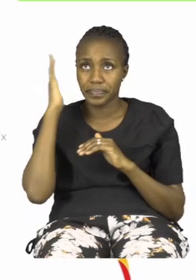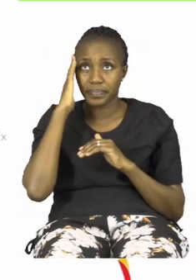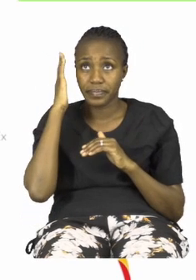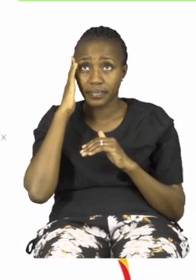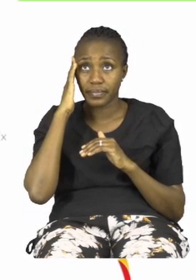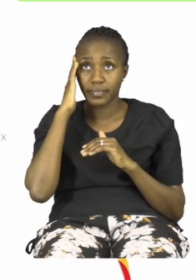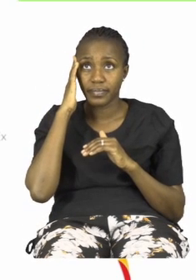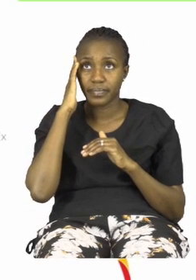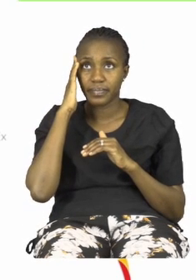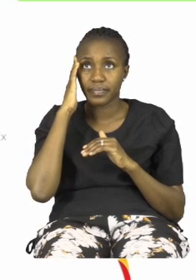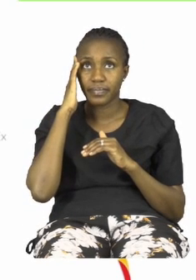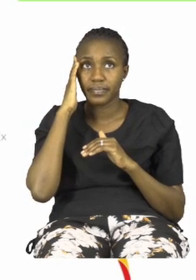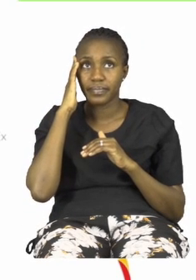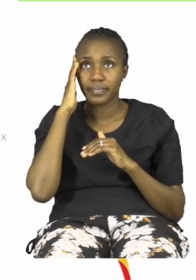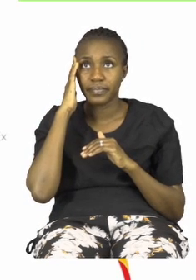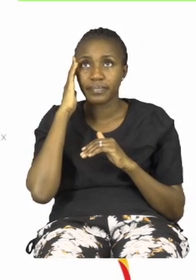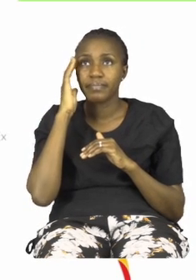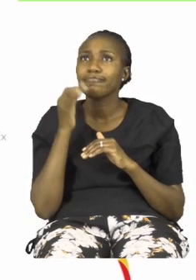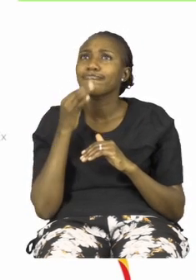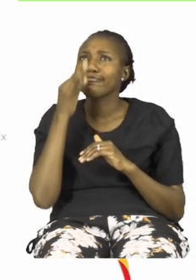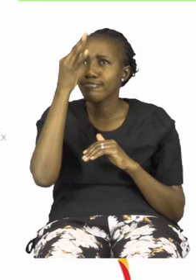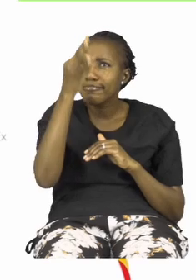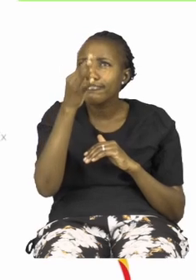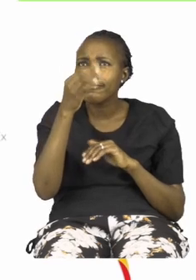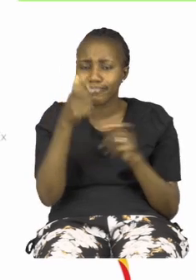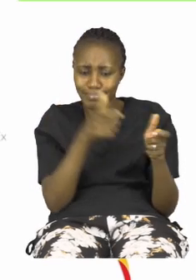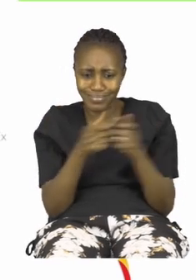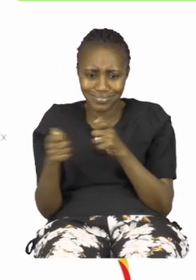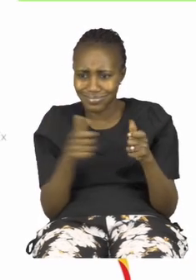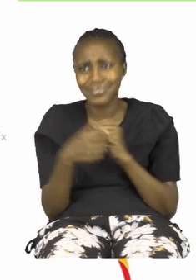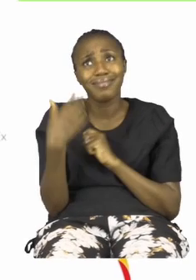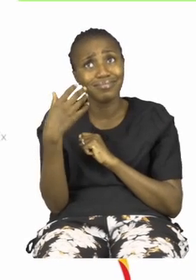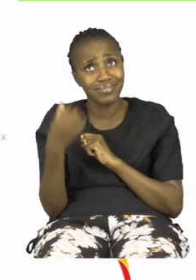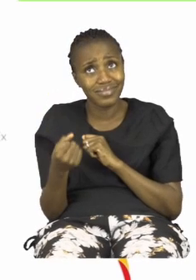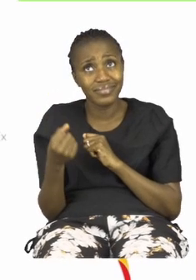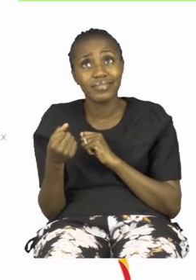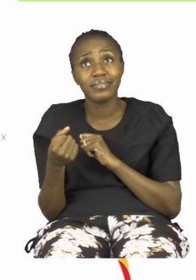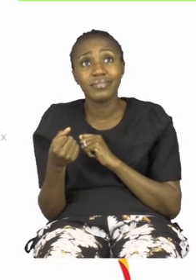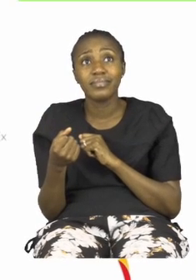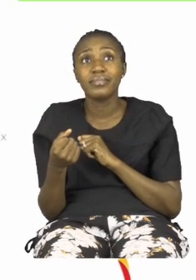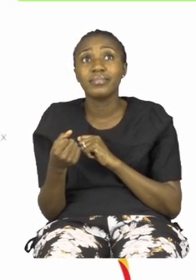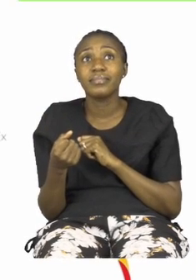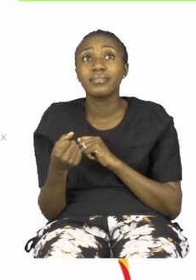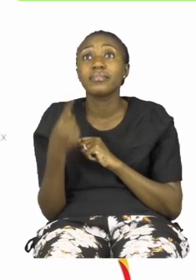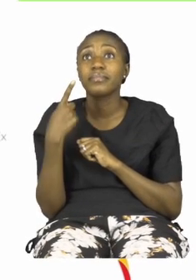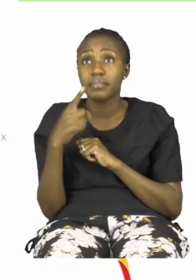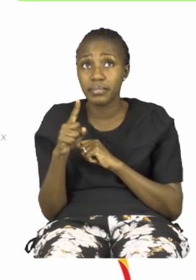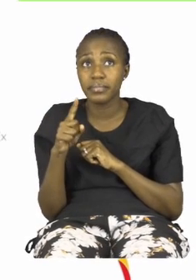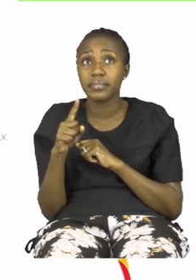is something in the future for gaming. But then you also have to consider